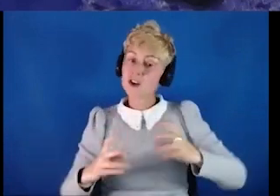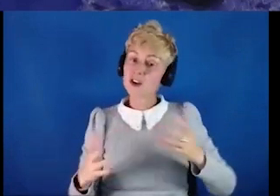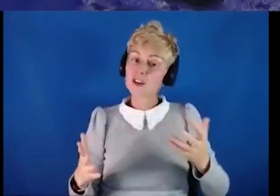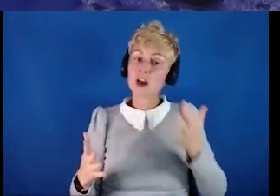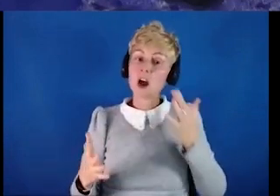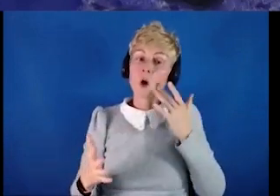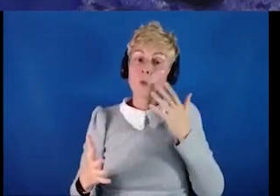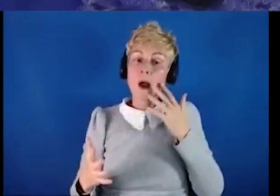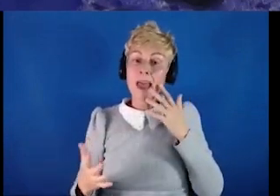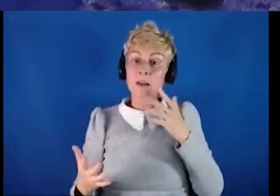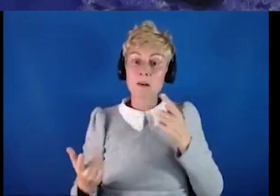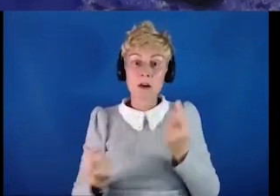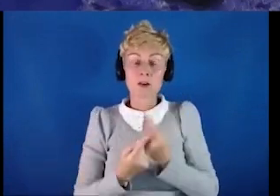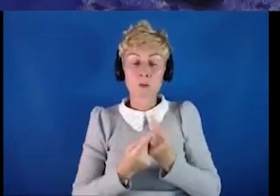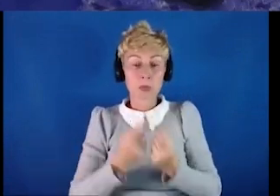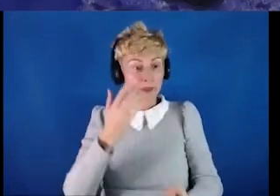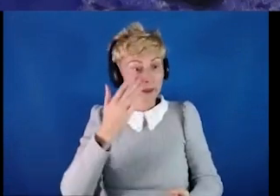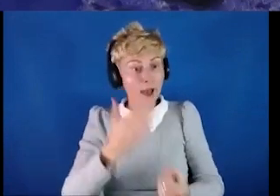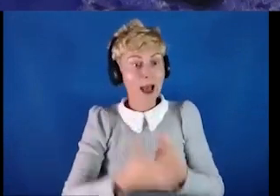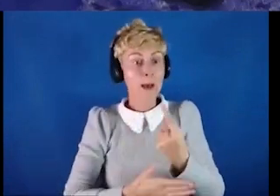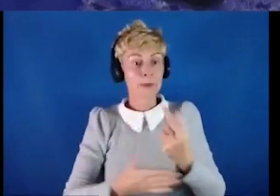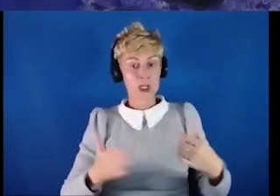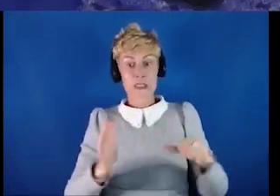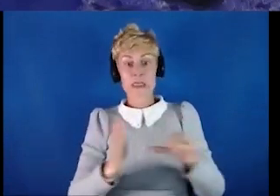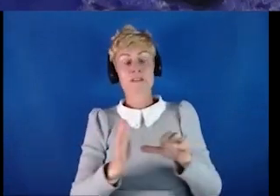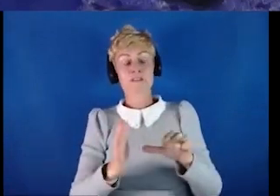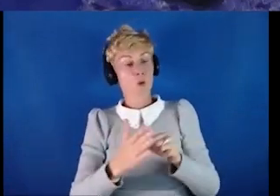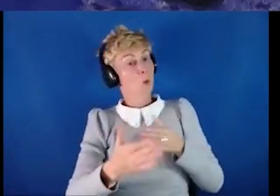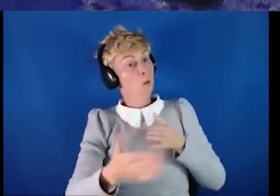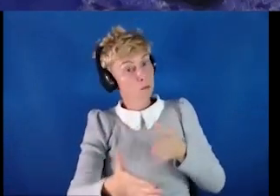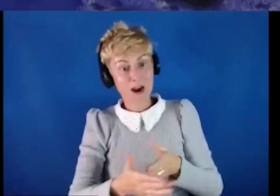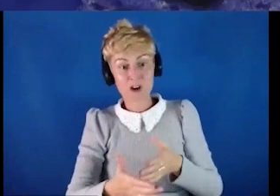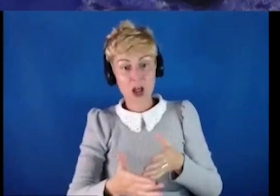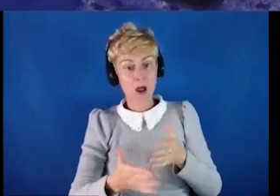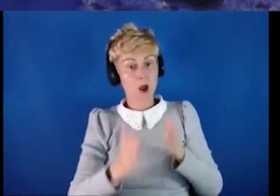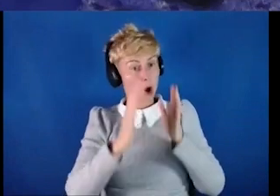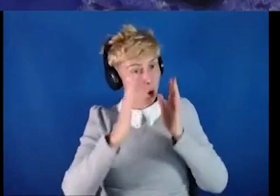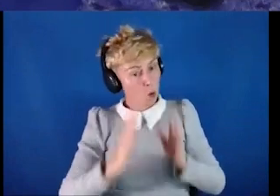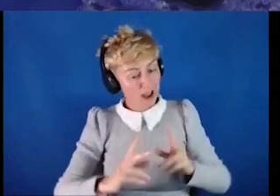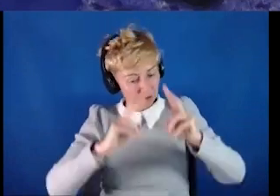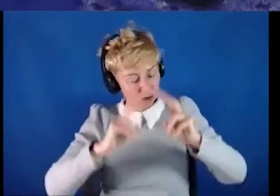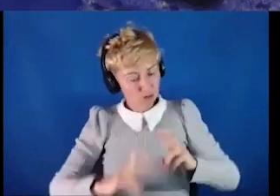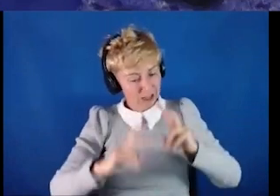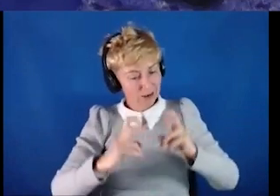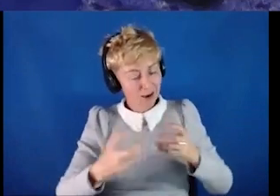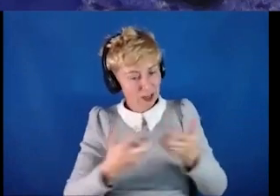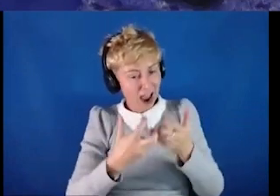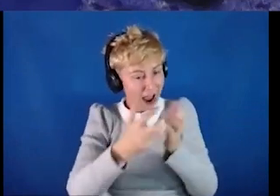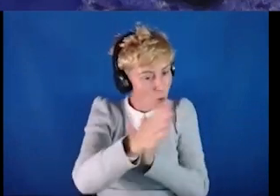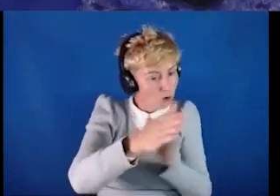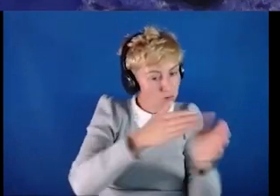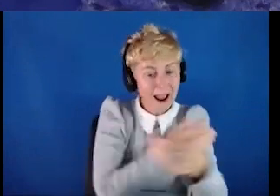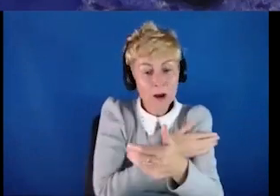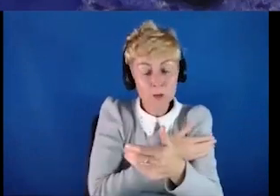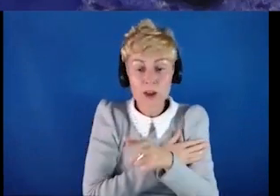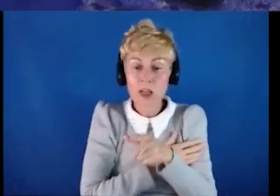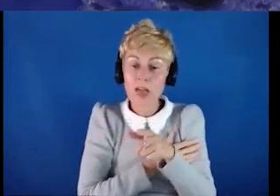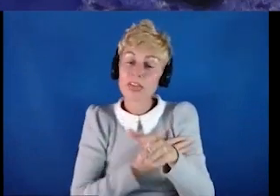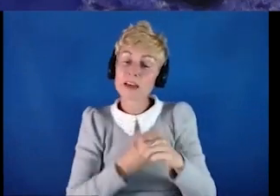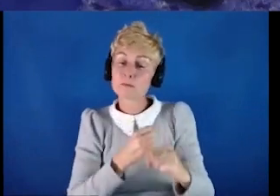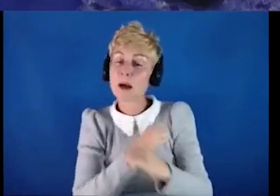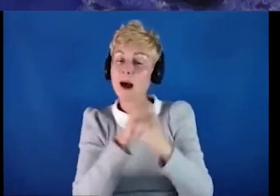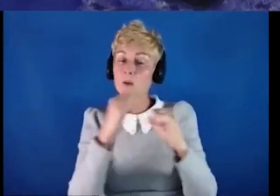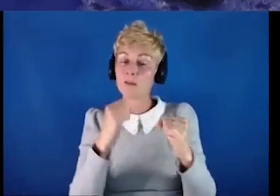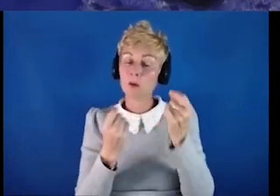overcome difficulties is something that's a kind of a really powerful idea for many of our artists,